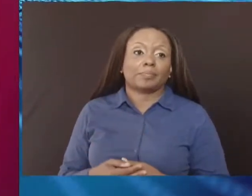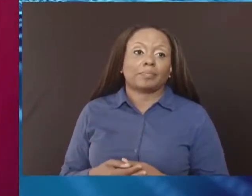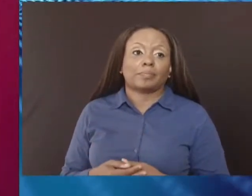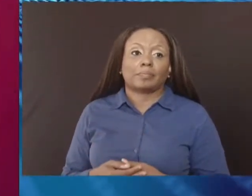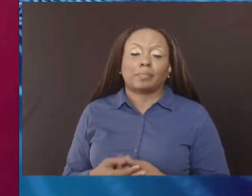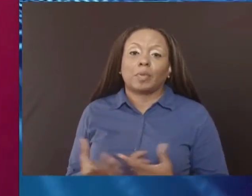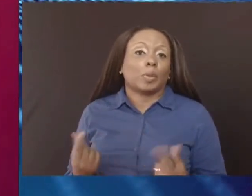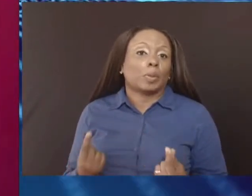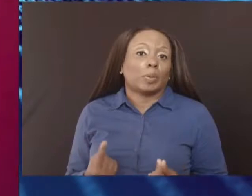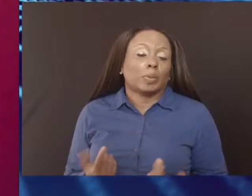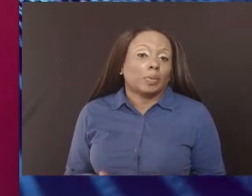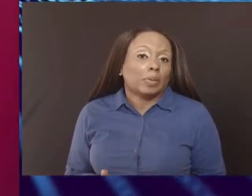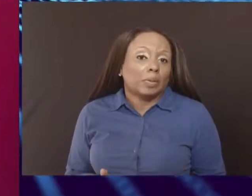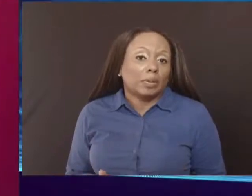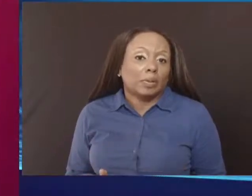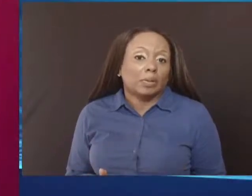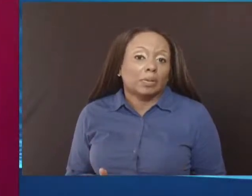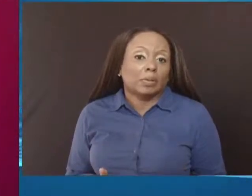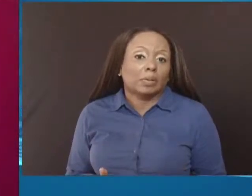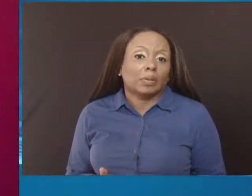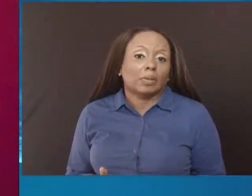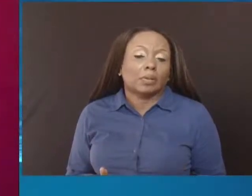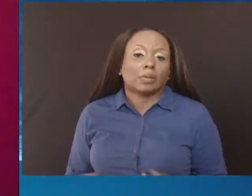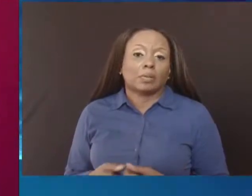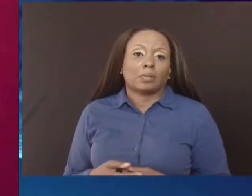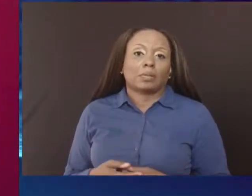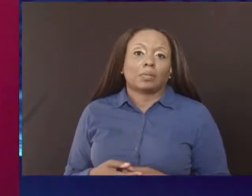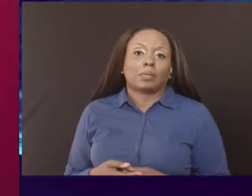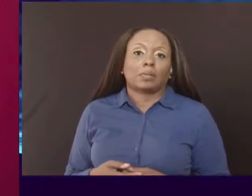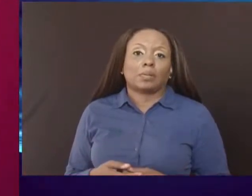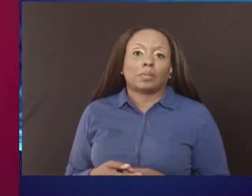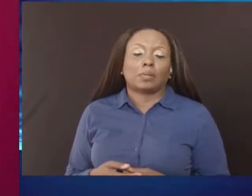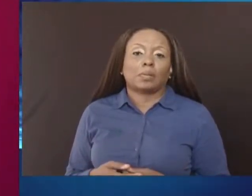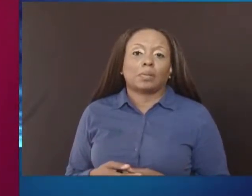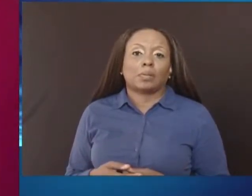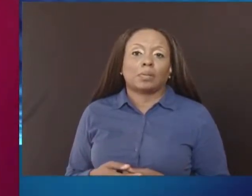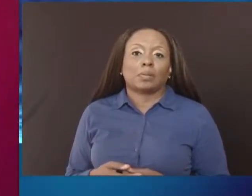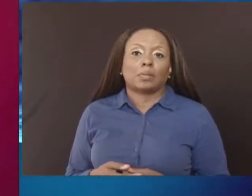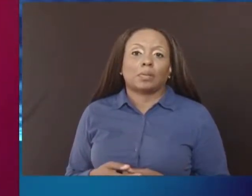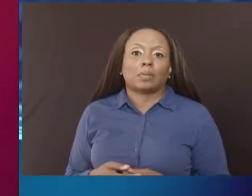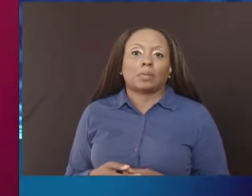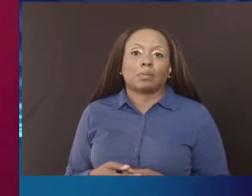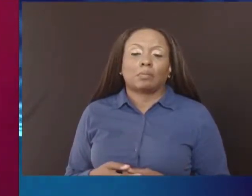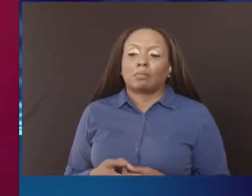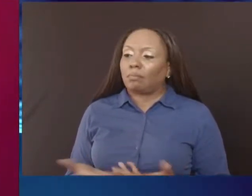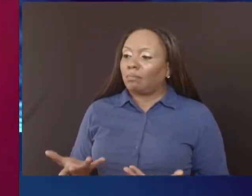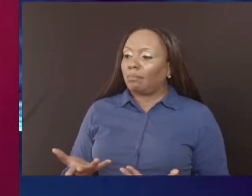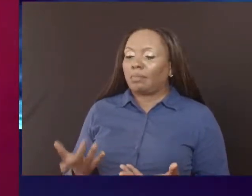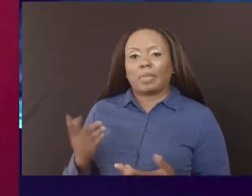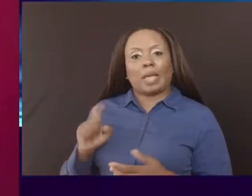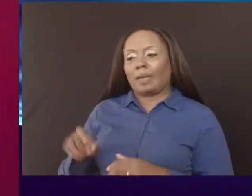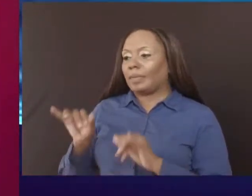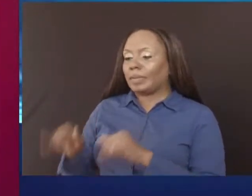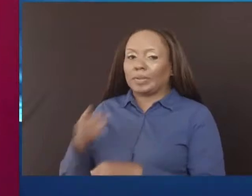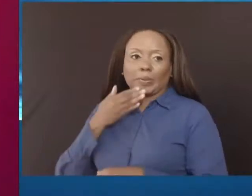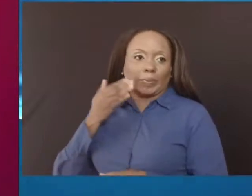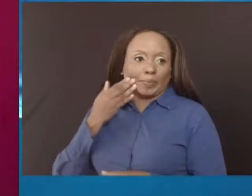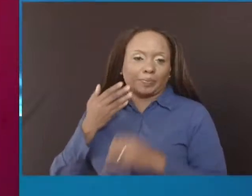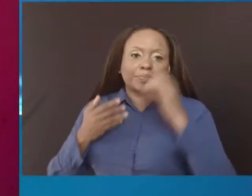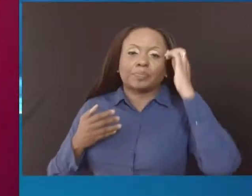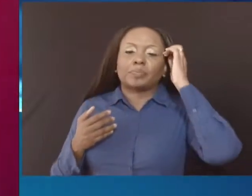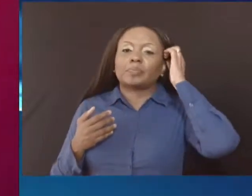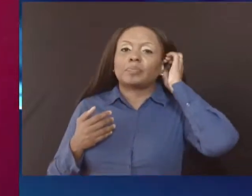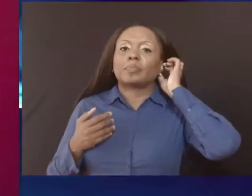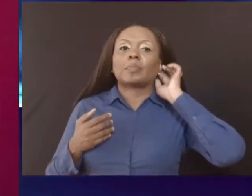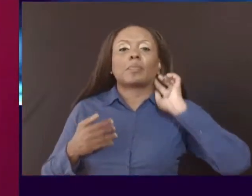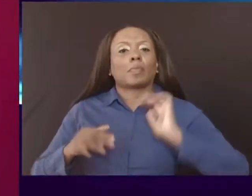that we can do about that in terms of placement of those persons. If you have a situation in